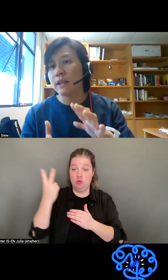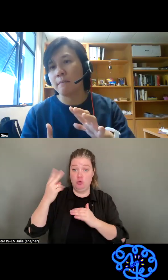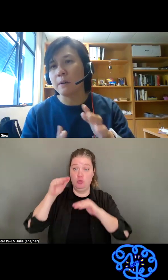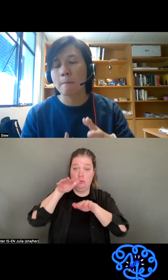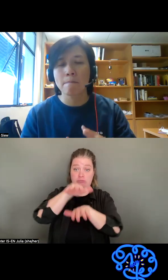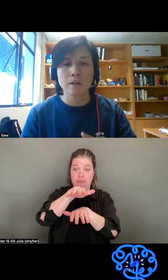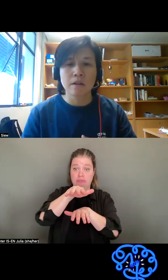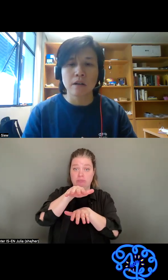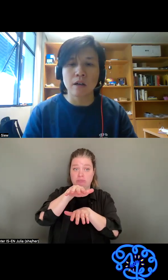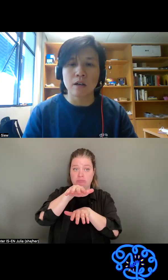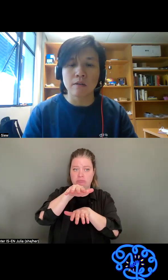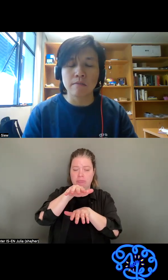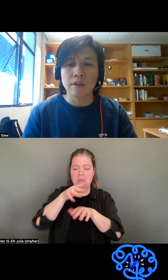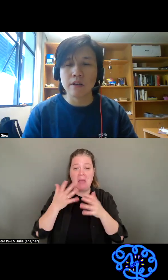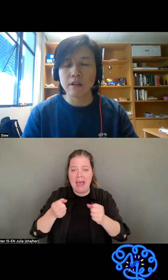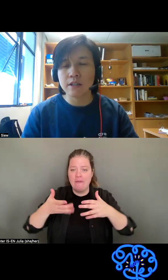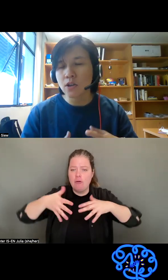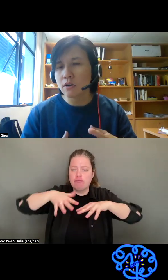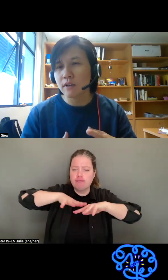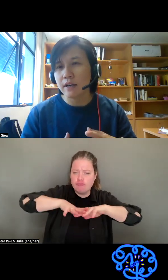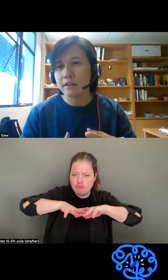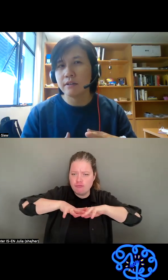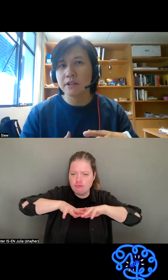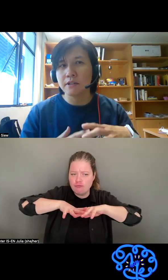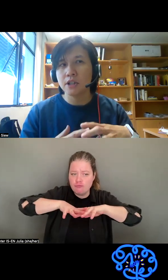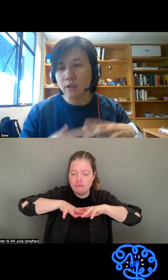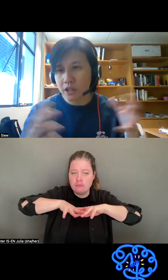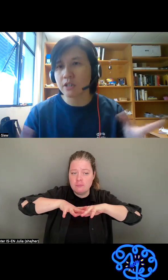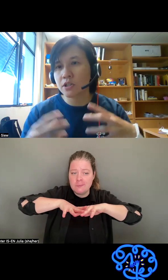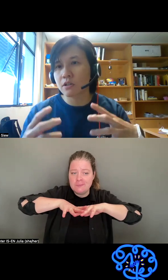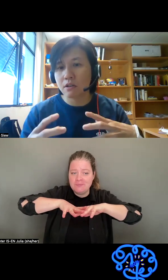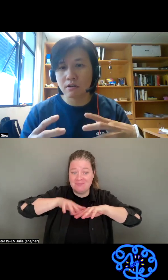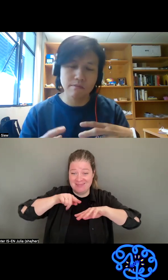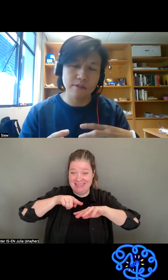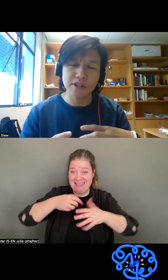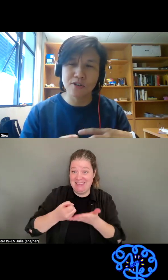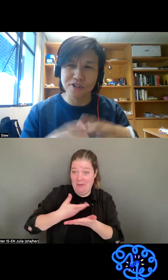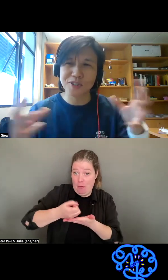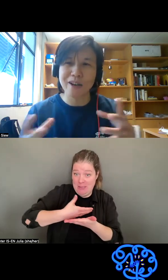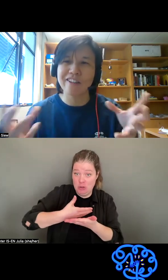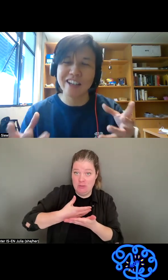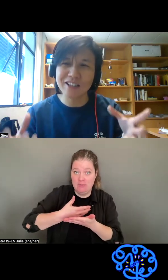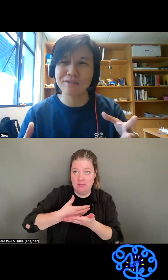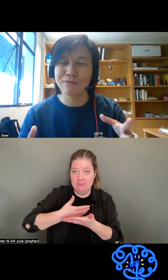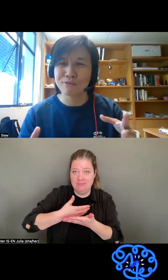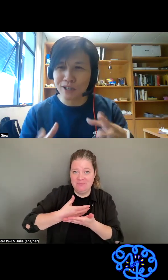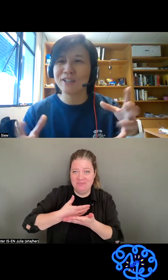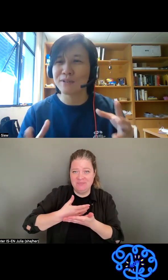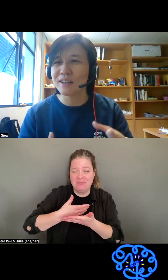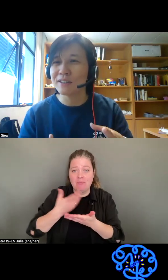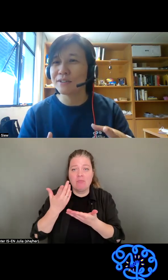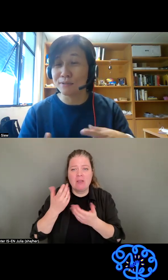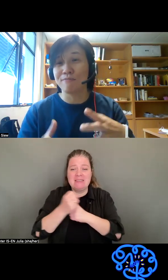are overlapping, uh, it's sort of like the structure is conspiring,